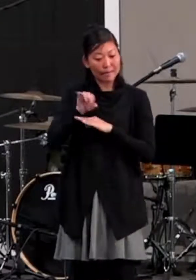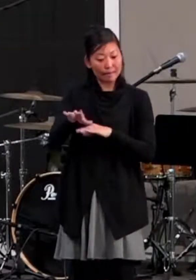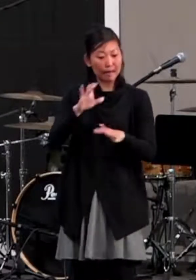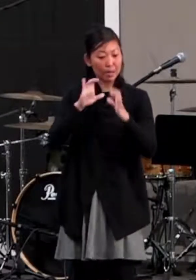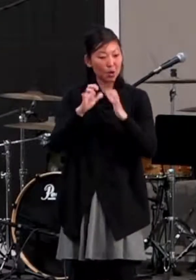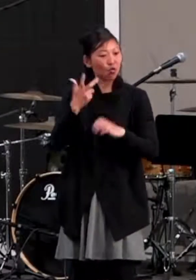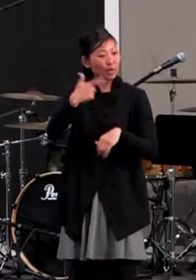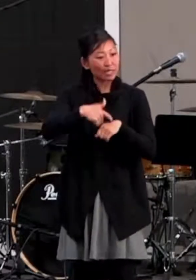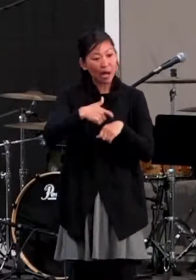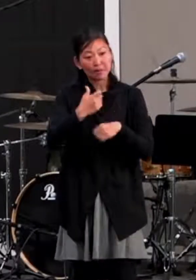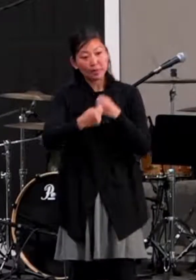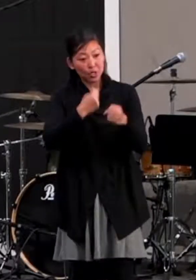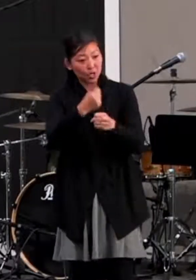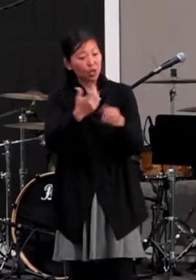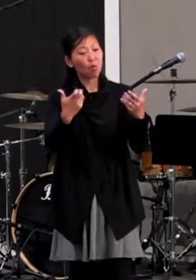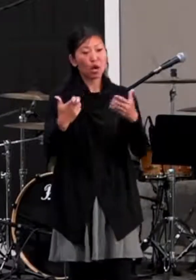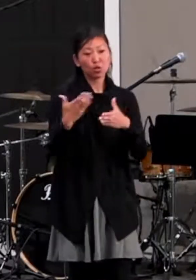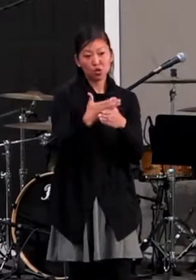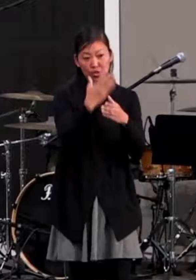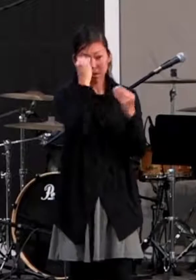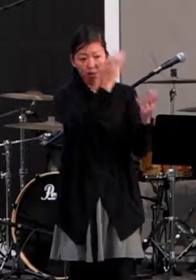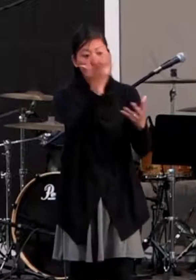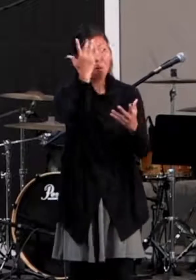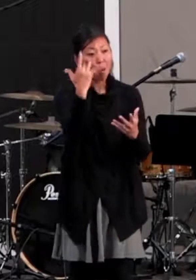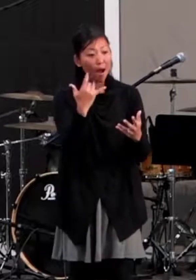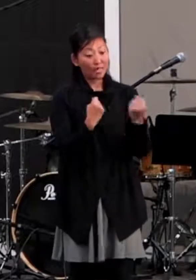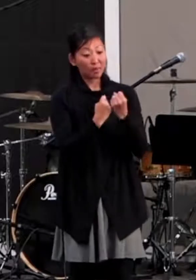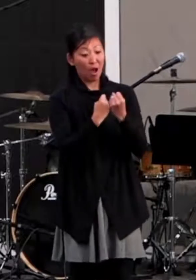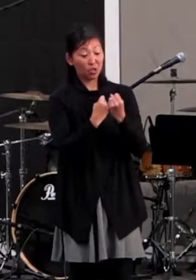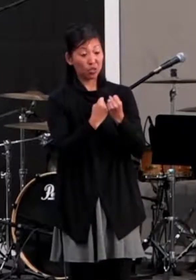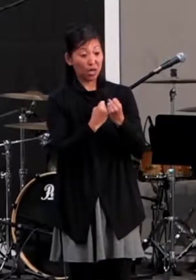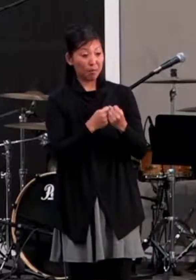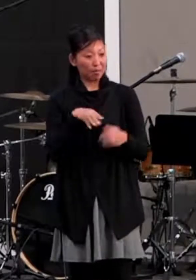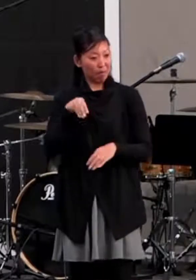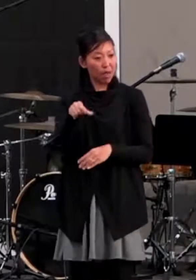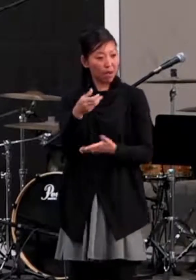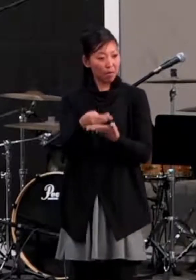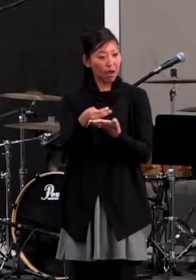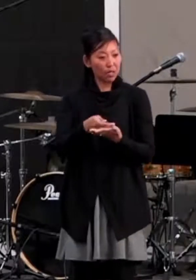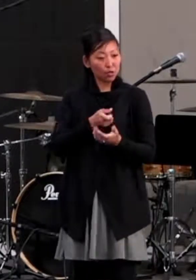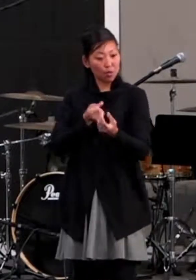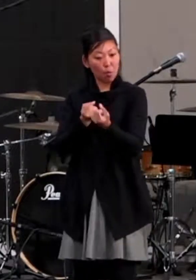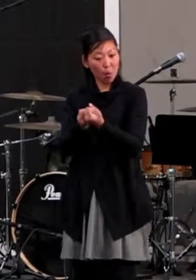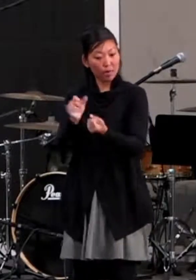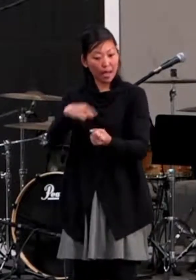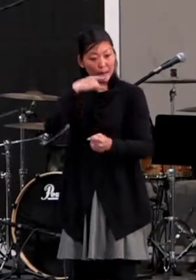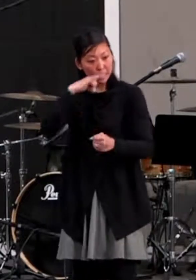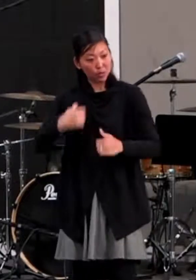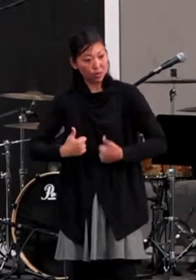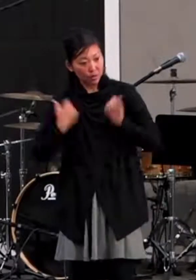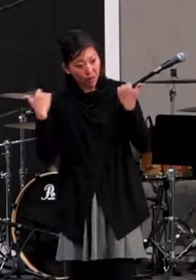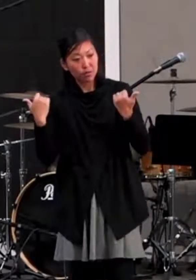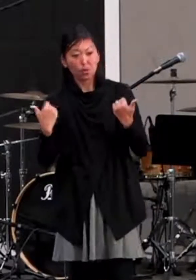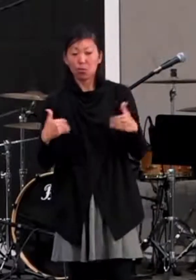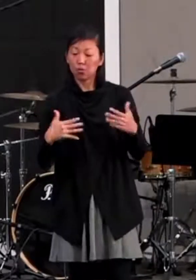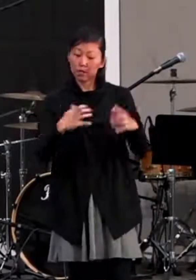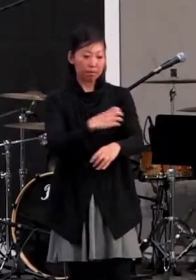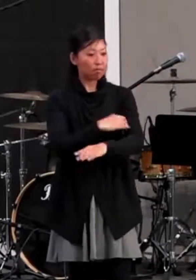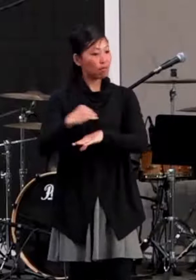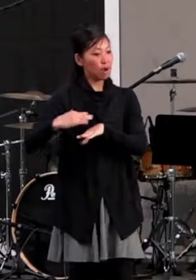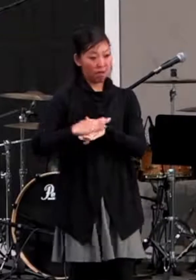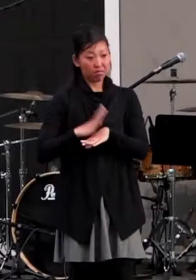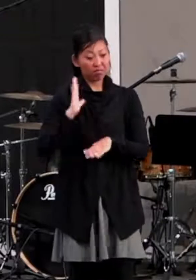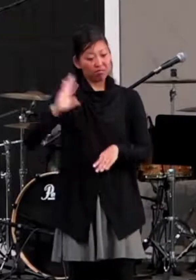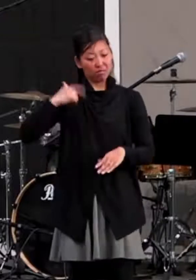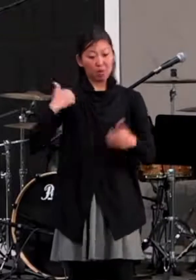I think sponsorship is so powerful and why I think you should consider sponsoring a child yourself. In September, I was here at Youth Group, and a video about